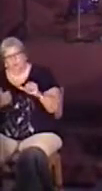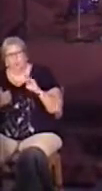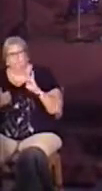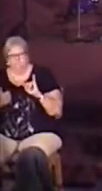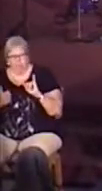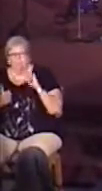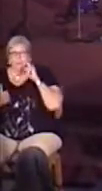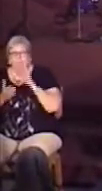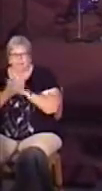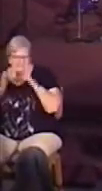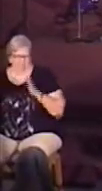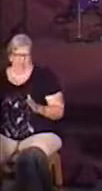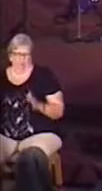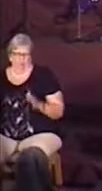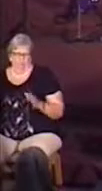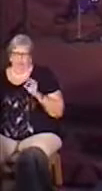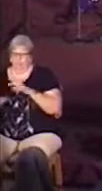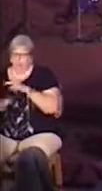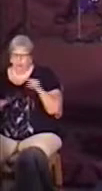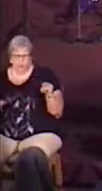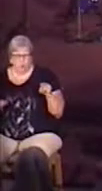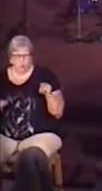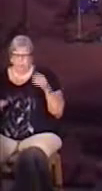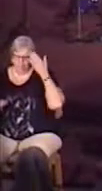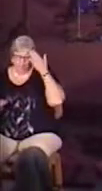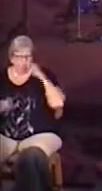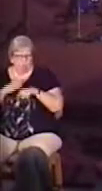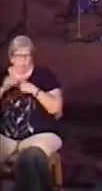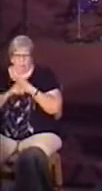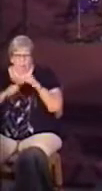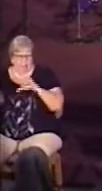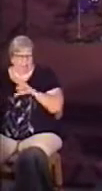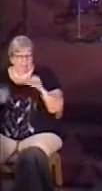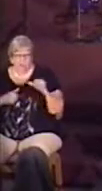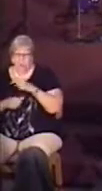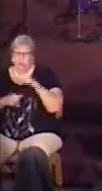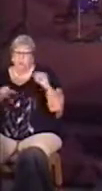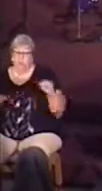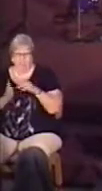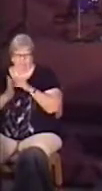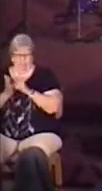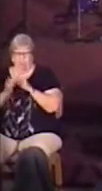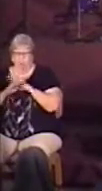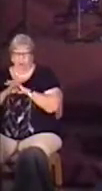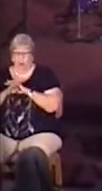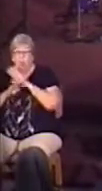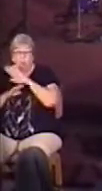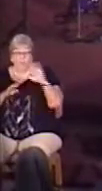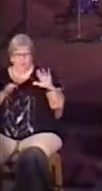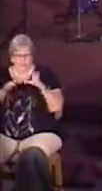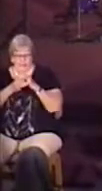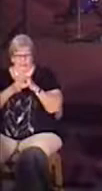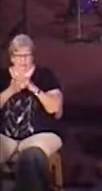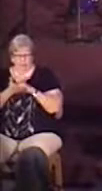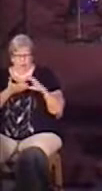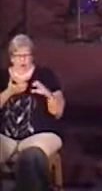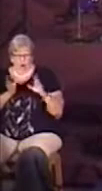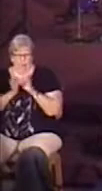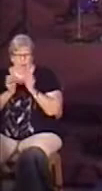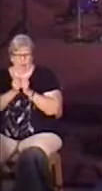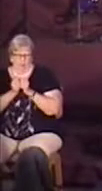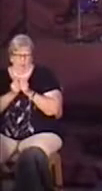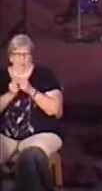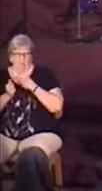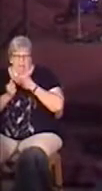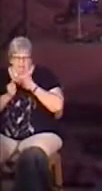believer. And so if you don't know about baptism, you can fill out on your connection card. You can meet with myself